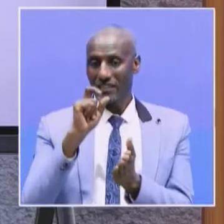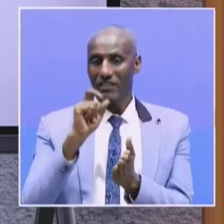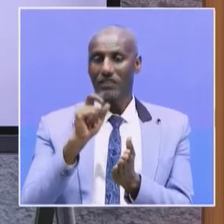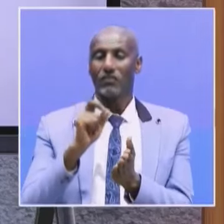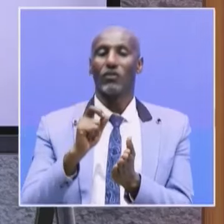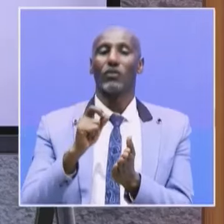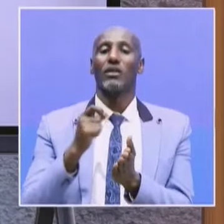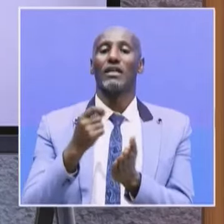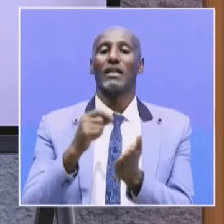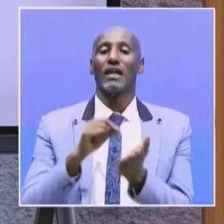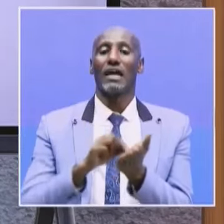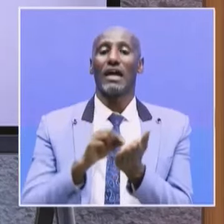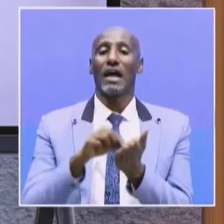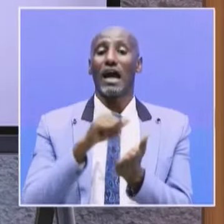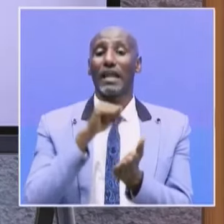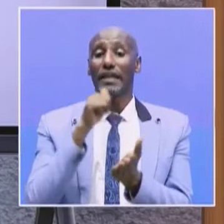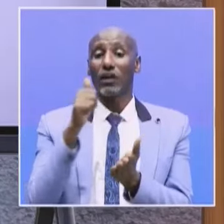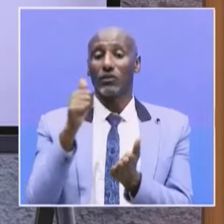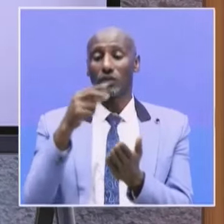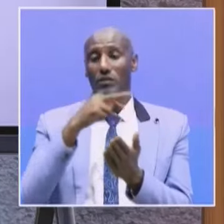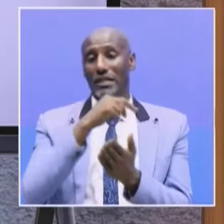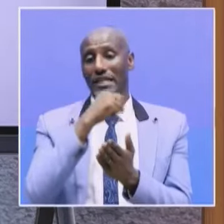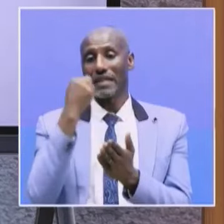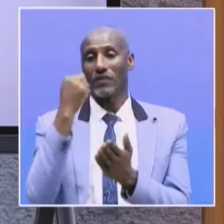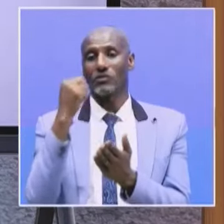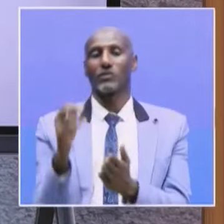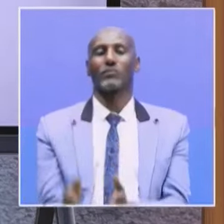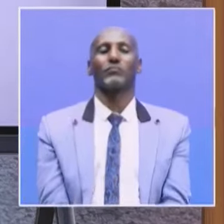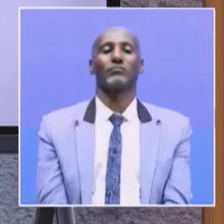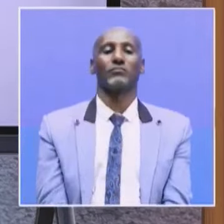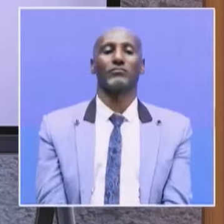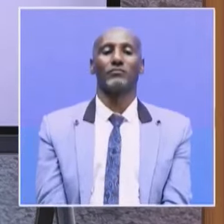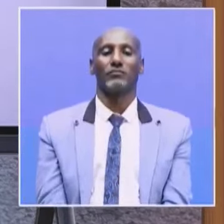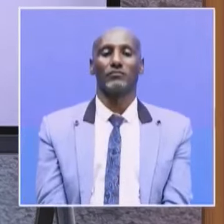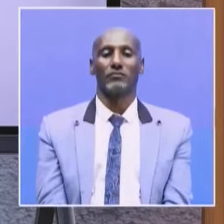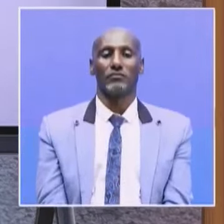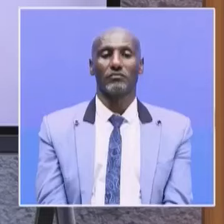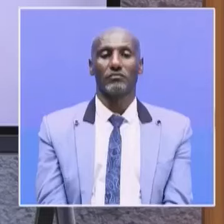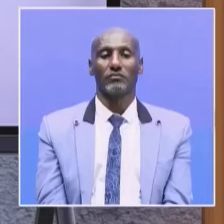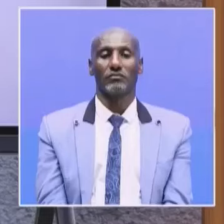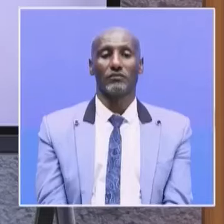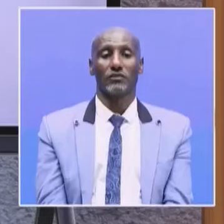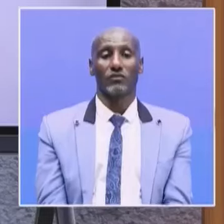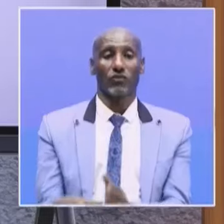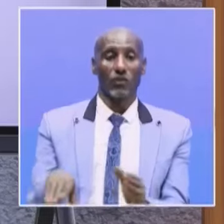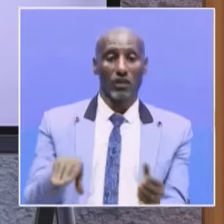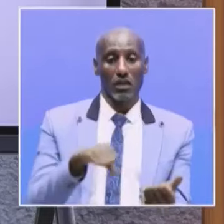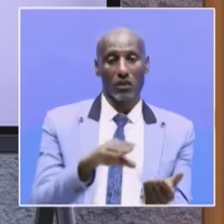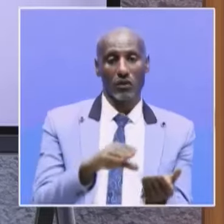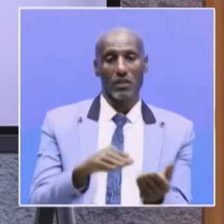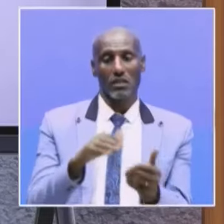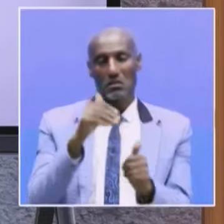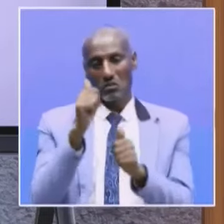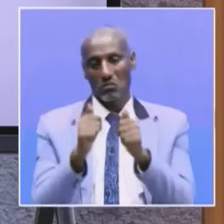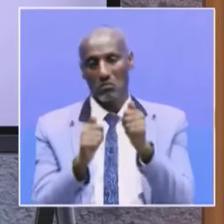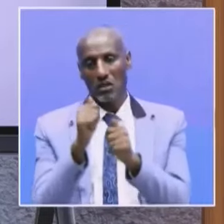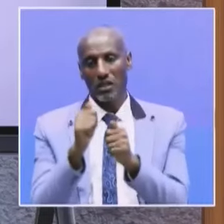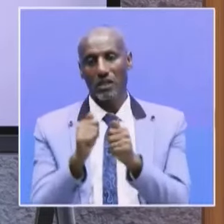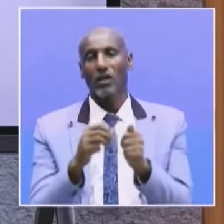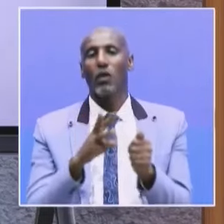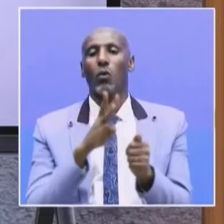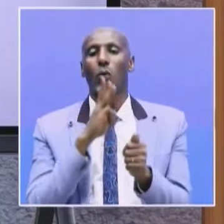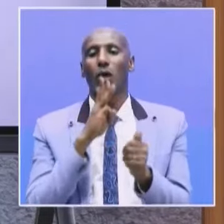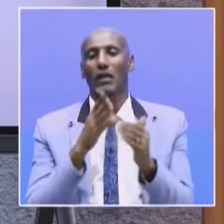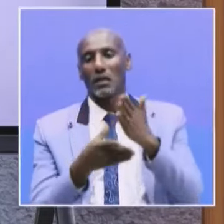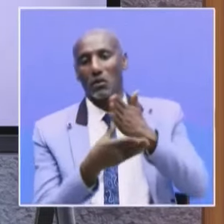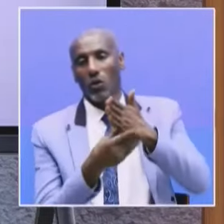for a small amount, but also uncountable noun with liquid, a little milk, a little water, and also